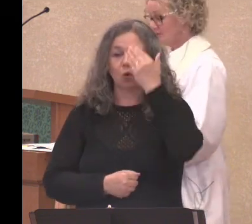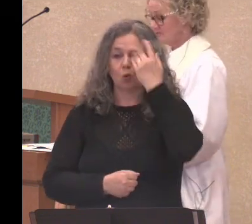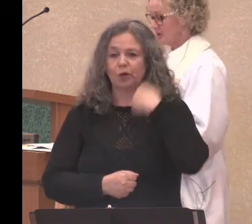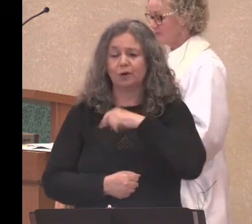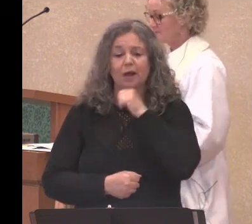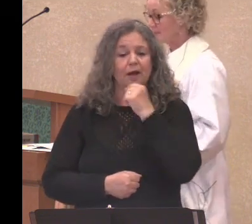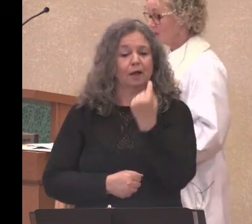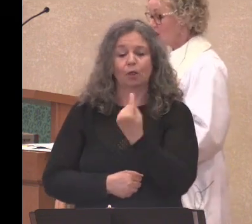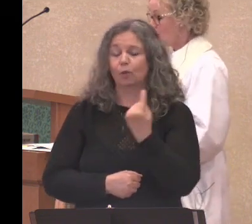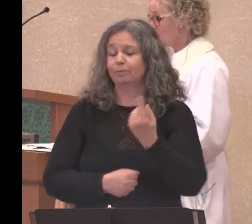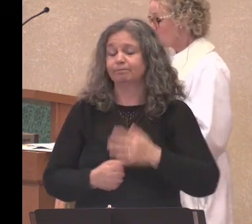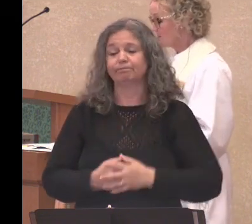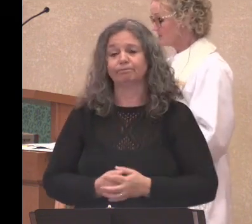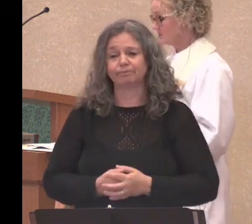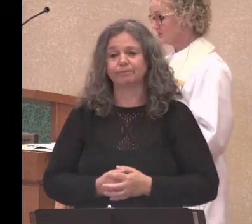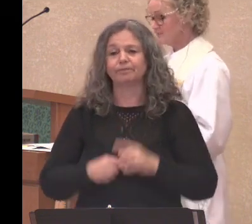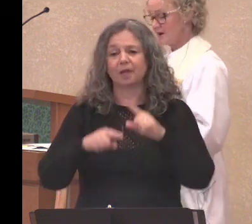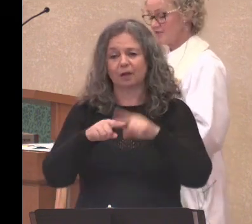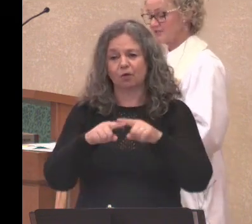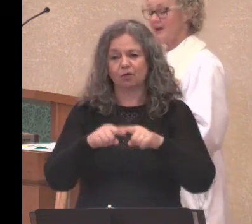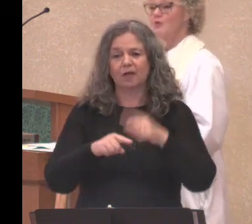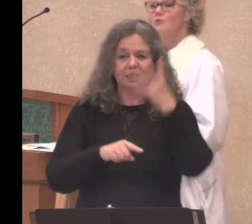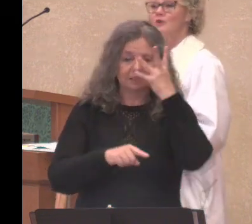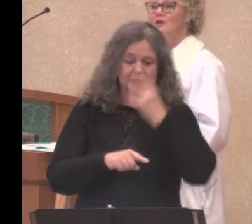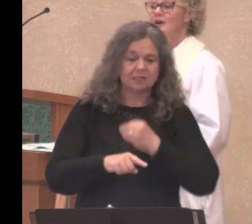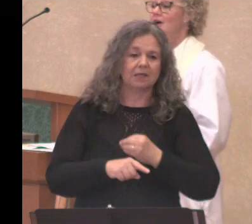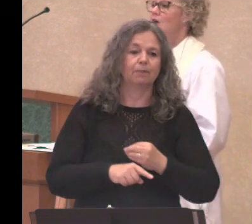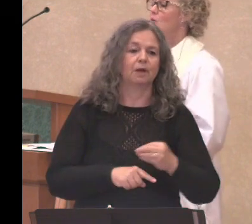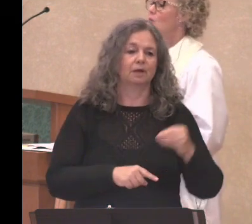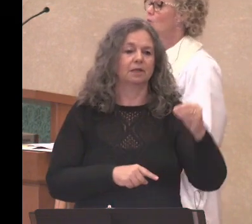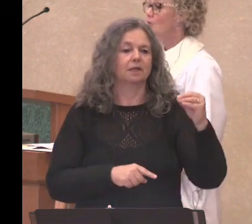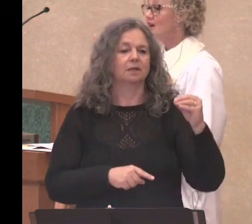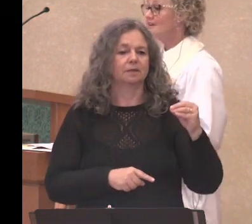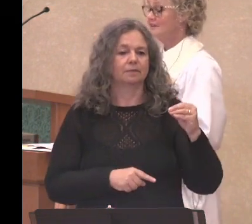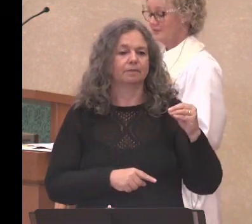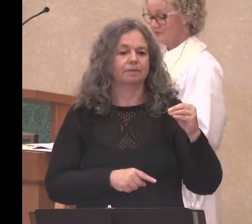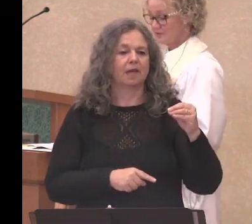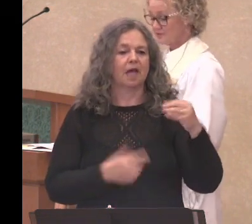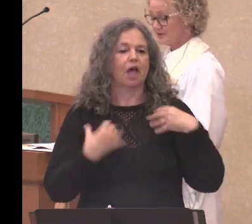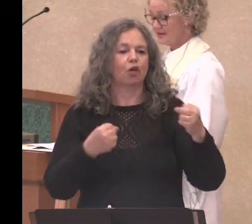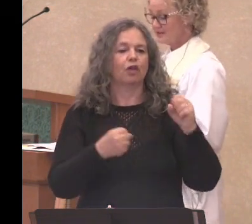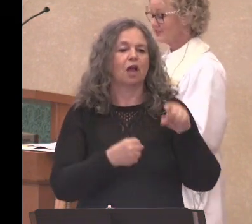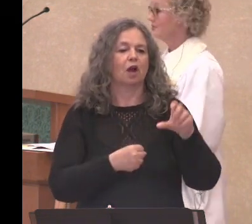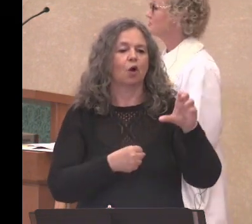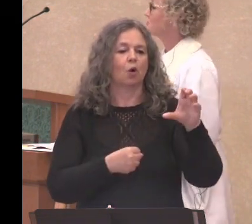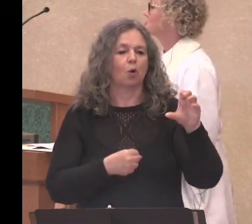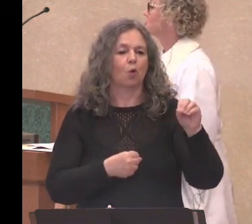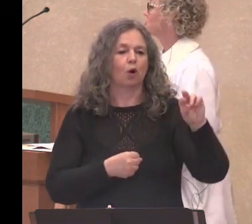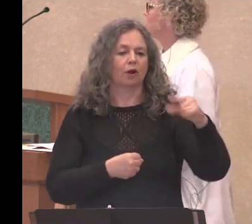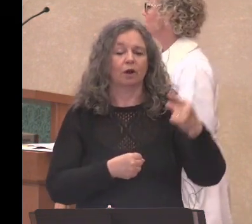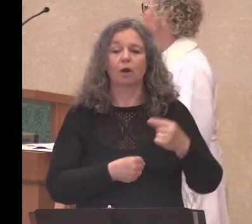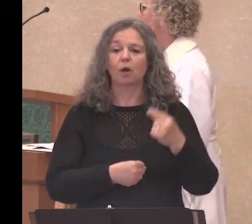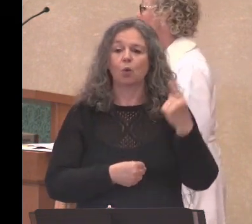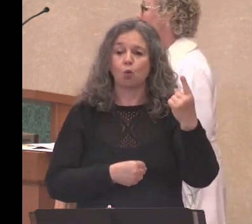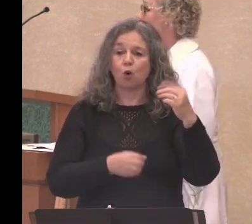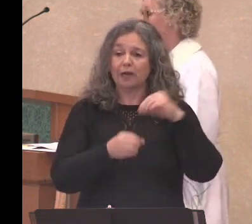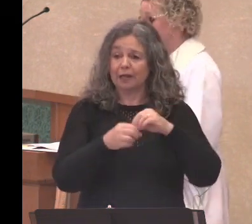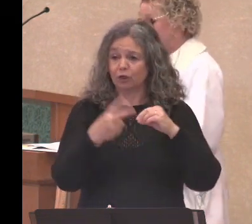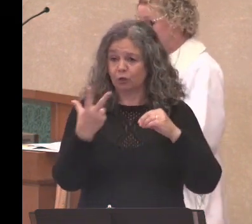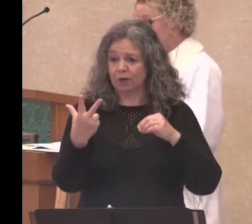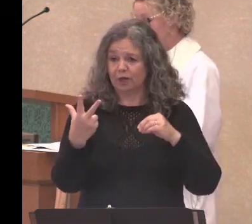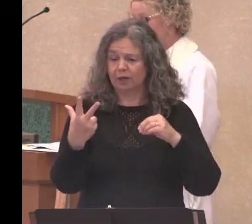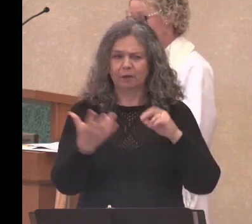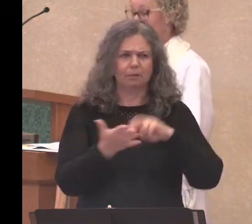not alone. According to sleephealth.org, 1 in 3 adults, which is about 84